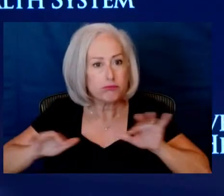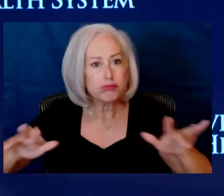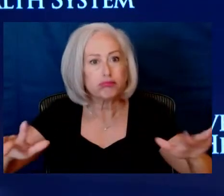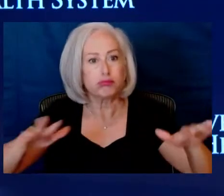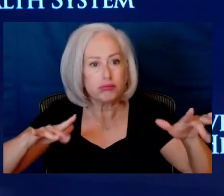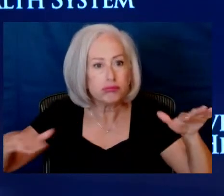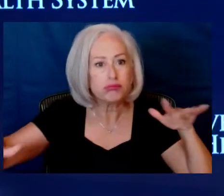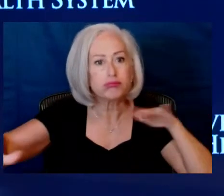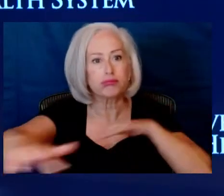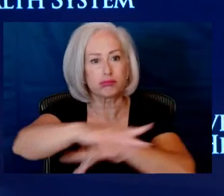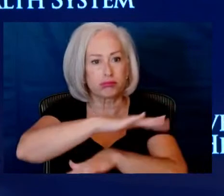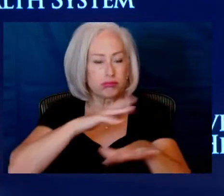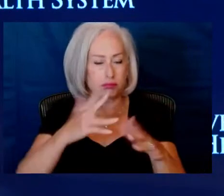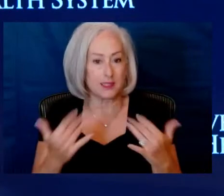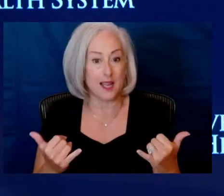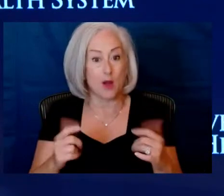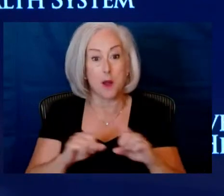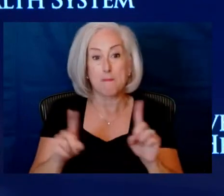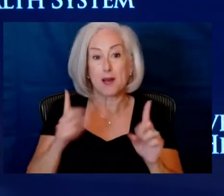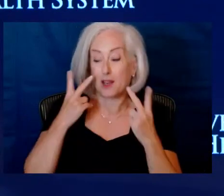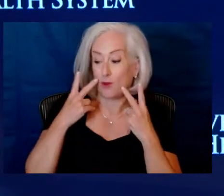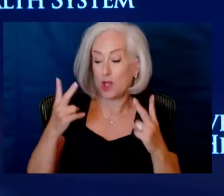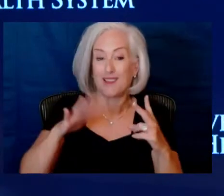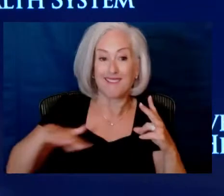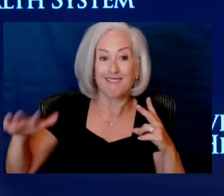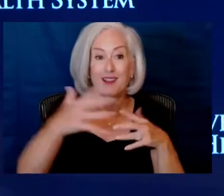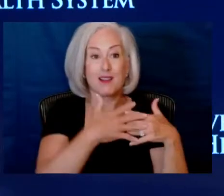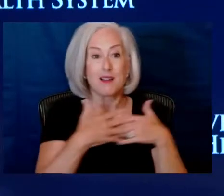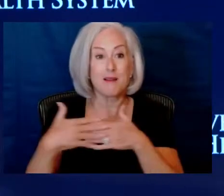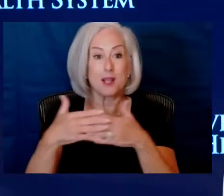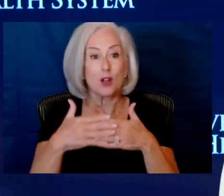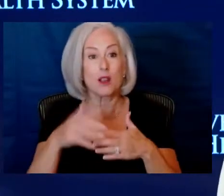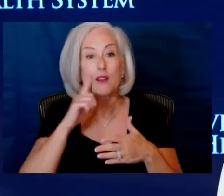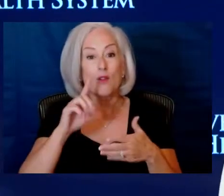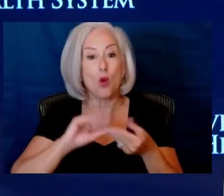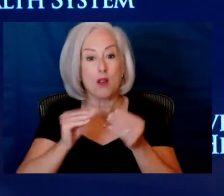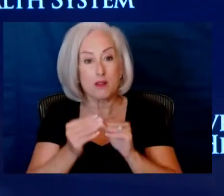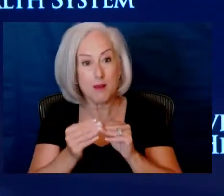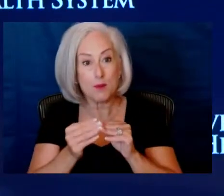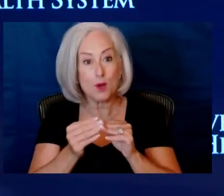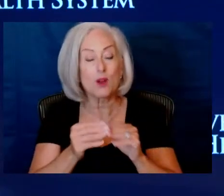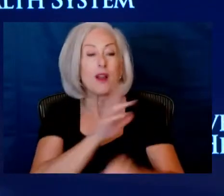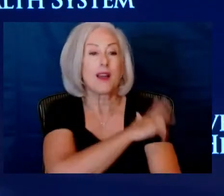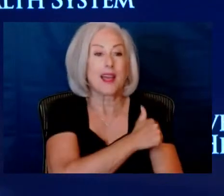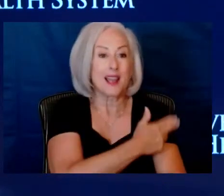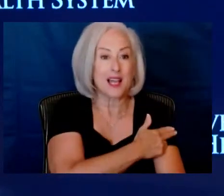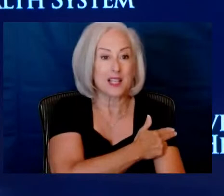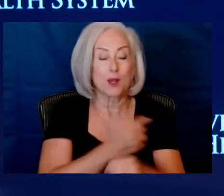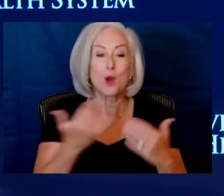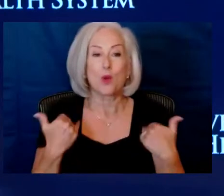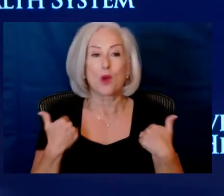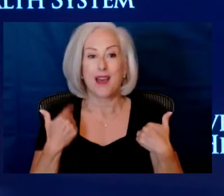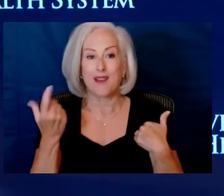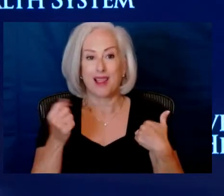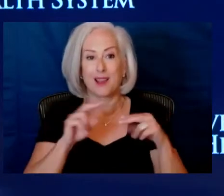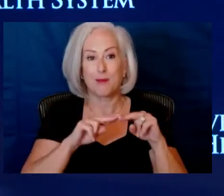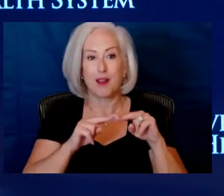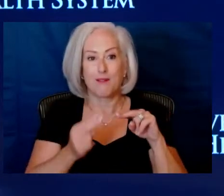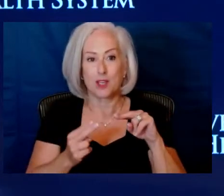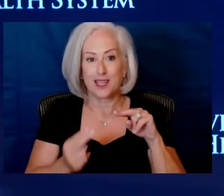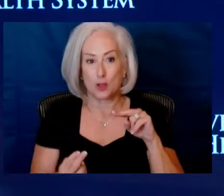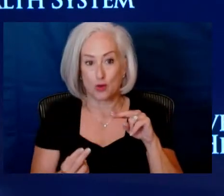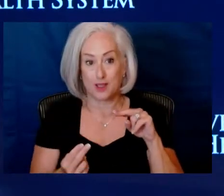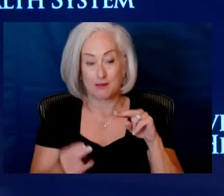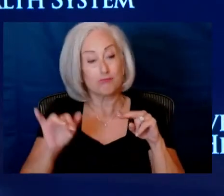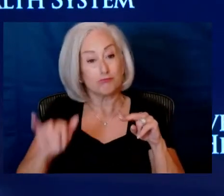numbers around the nation for cases and hospitalizations, there currently is a slight downtrend, so that's always good as well.